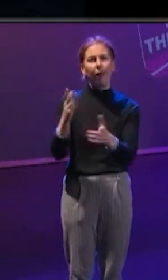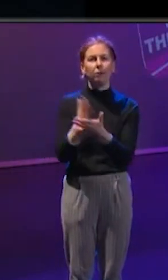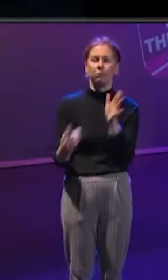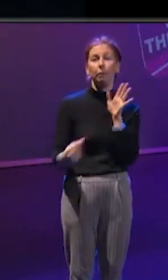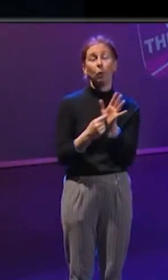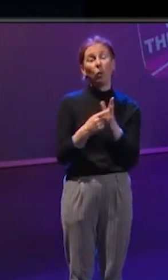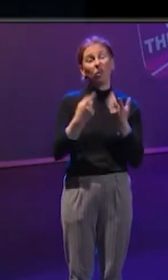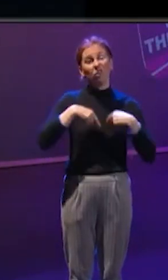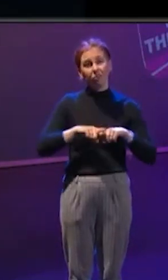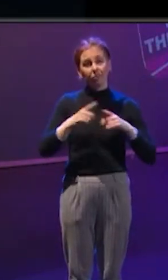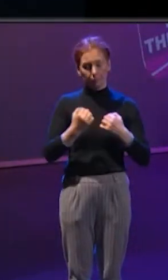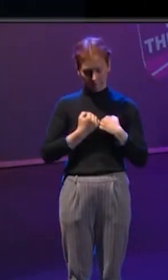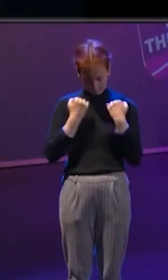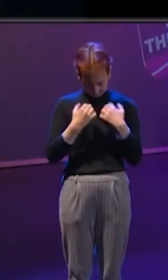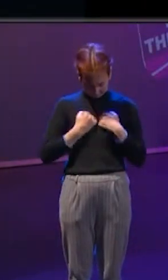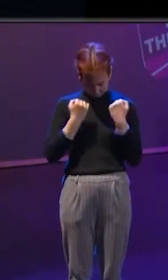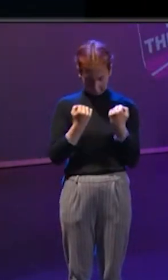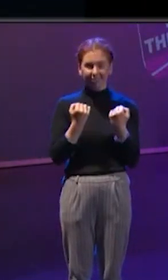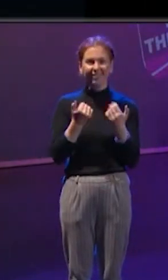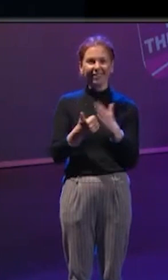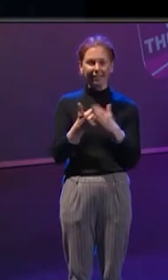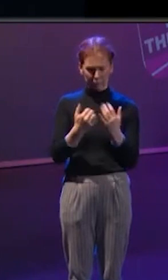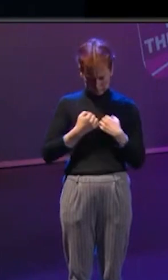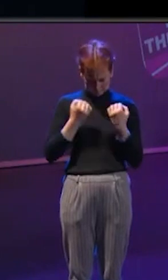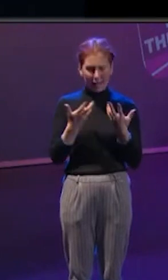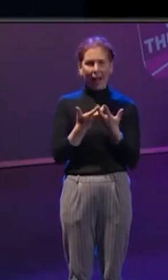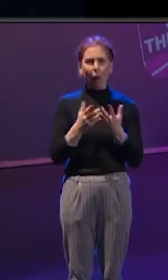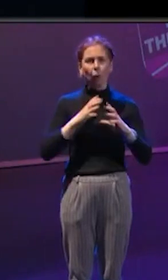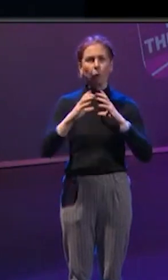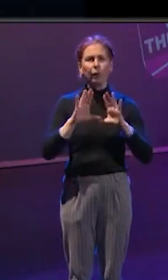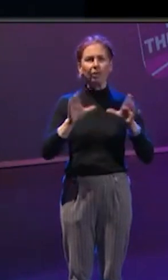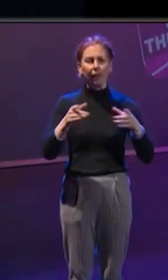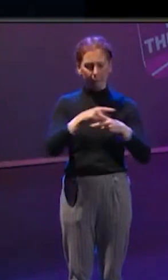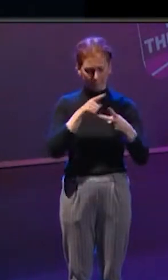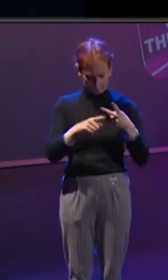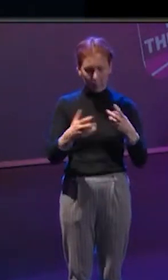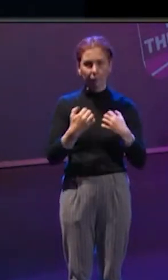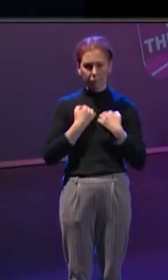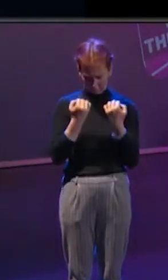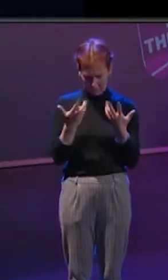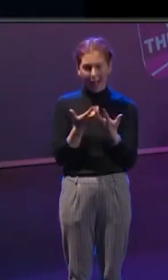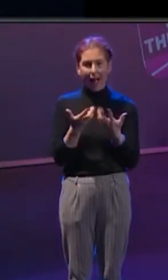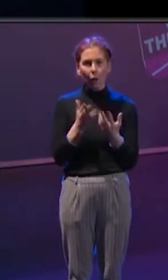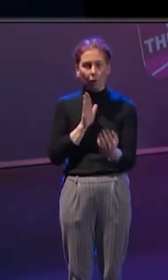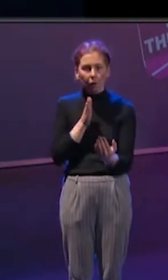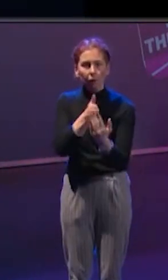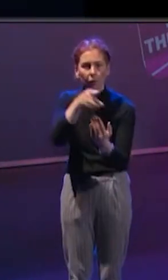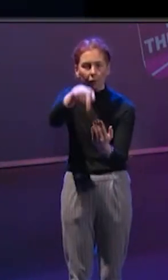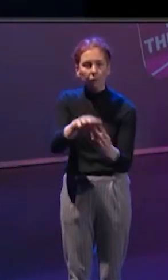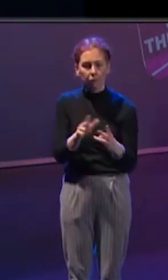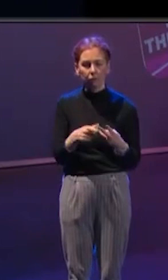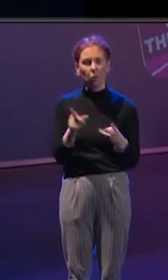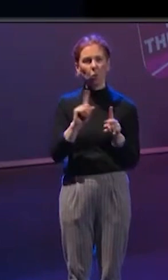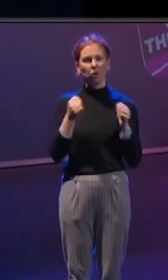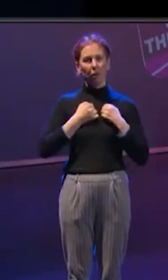kind of constantly have that revision of how am I talking to my team? How am I approaching this? What's the holistic sort of vision for how